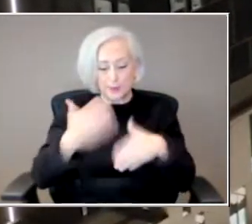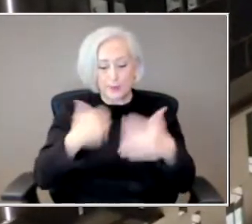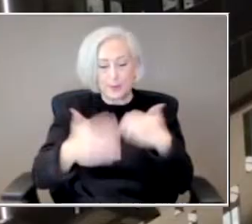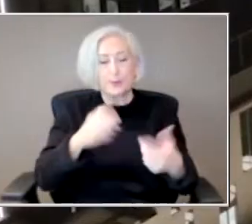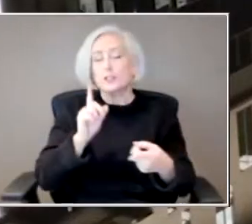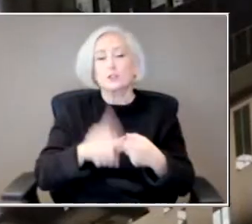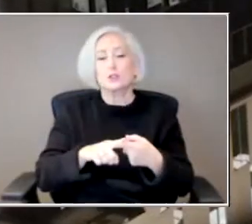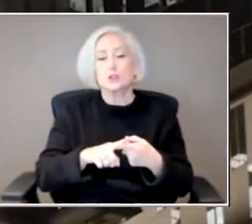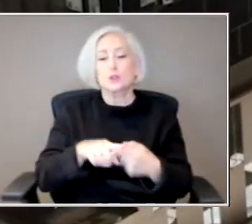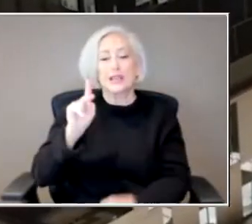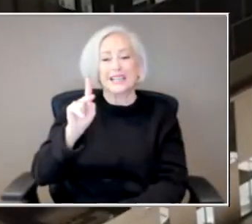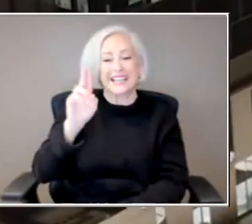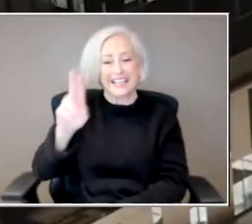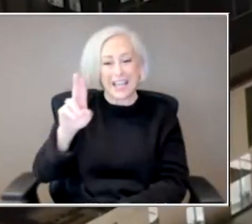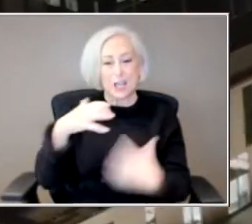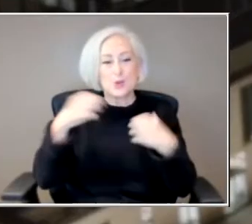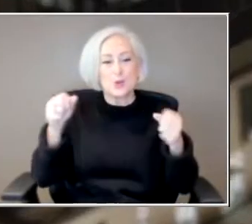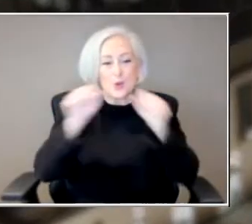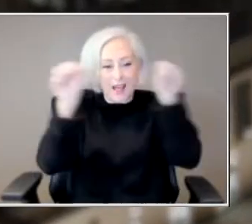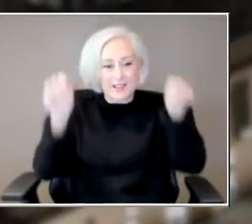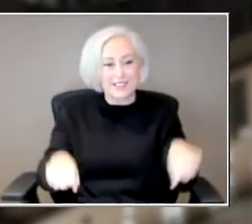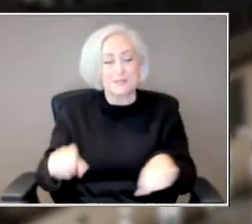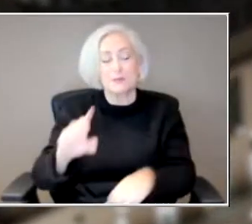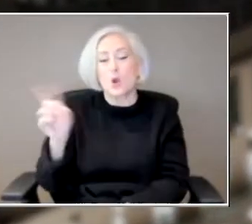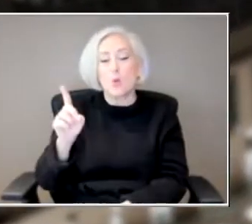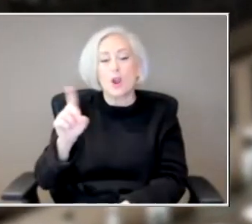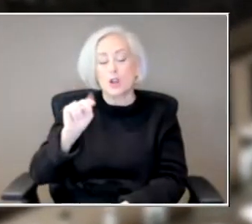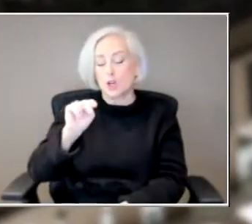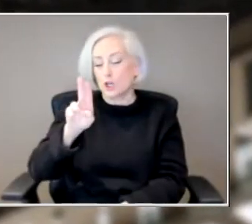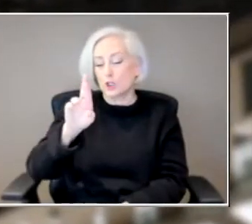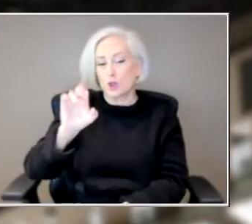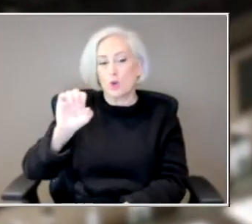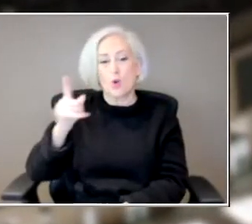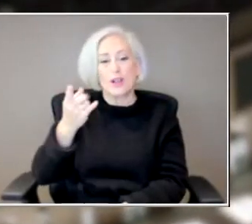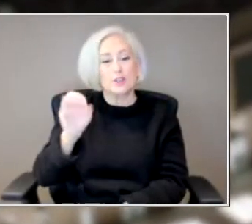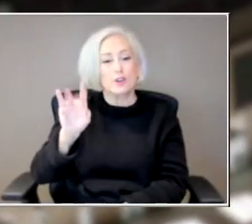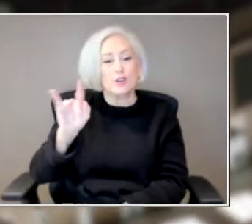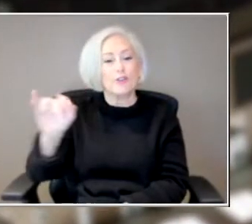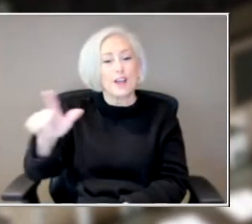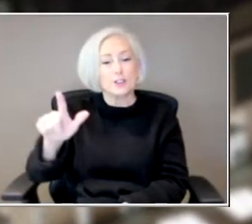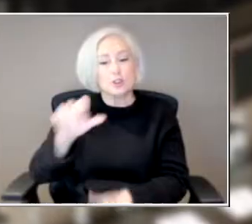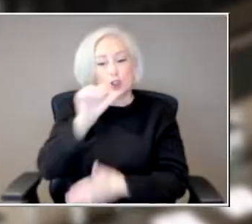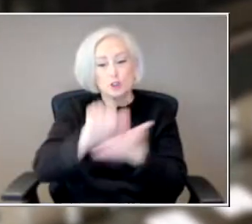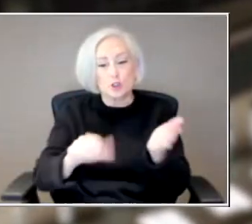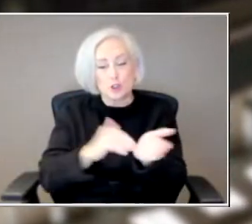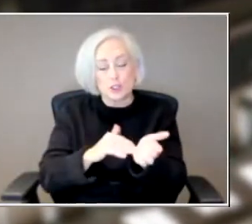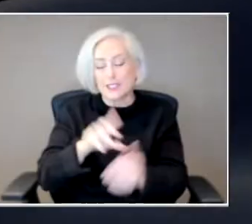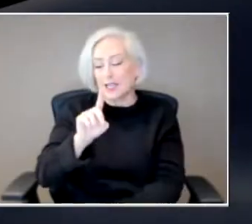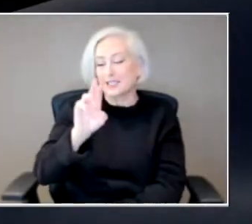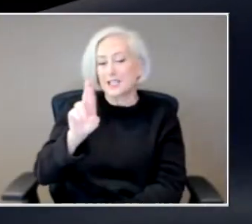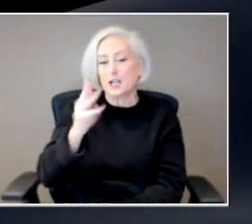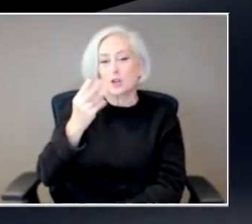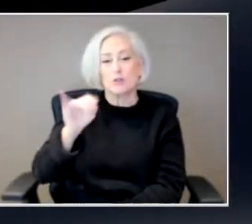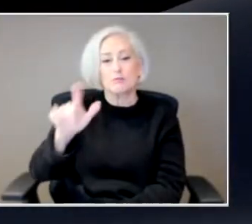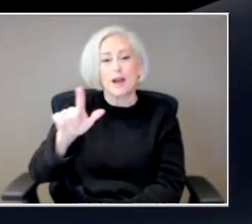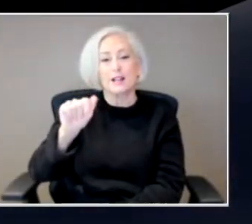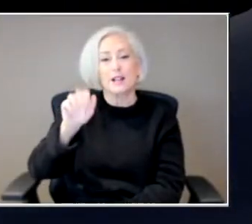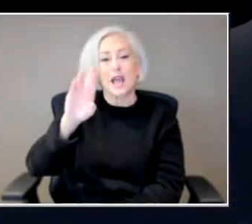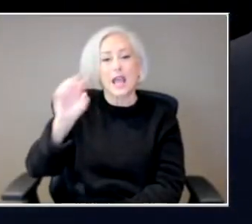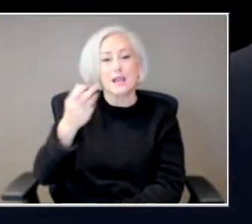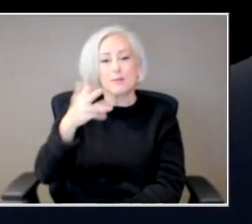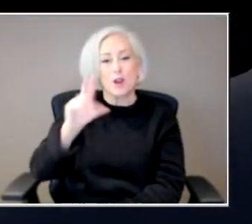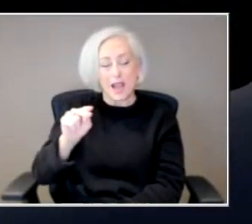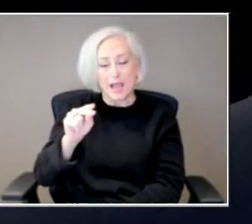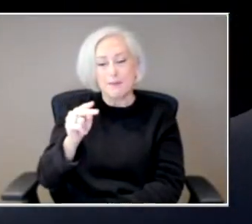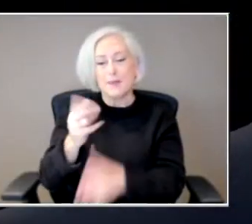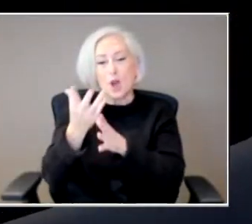Kansas Health System, where neurointerventional surgeon Dr. Michael Abraham removed a large clot that had traveled from